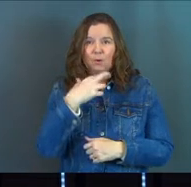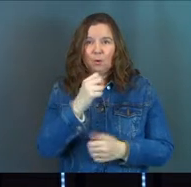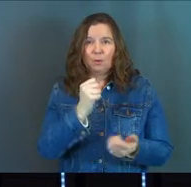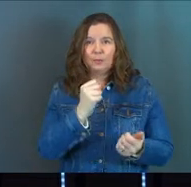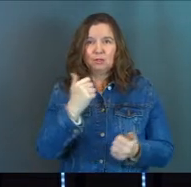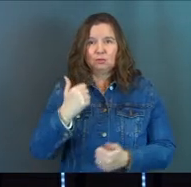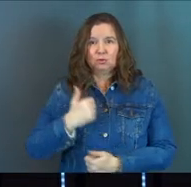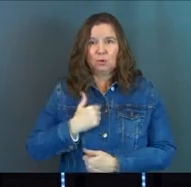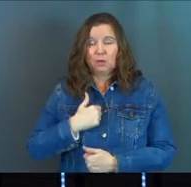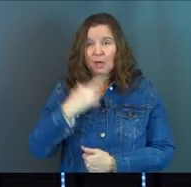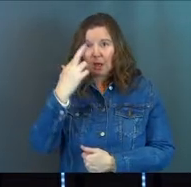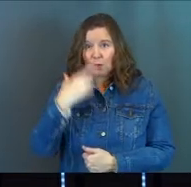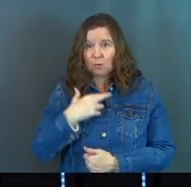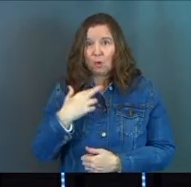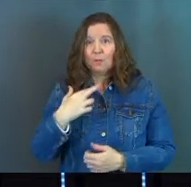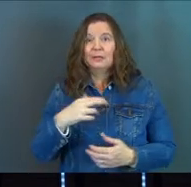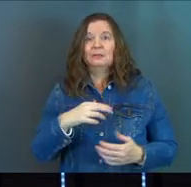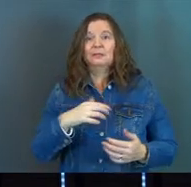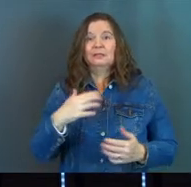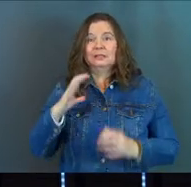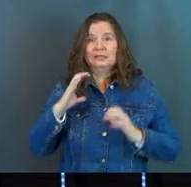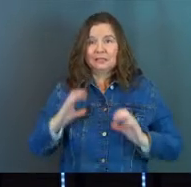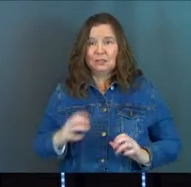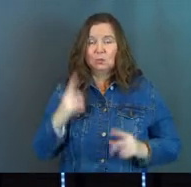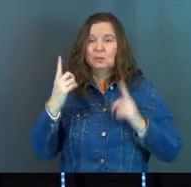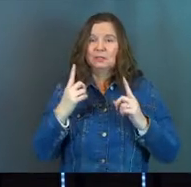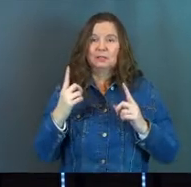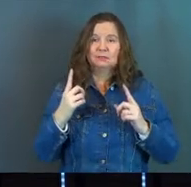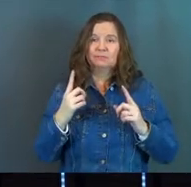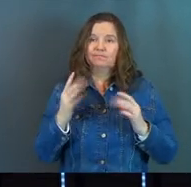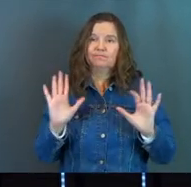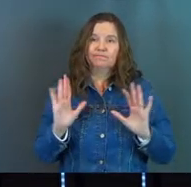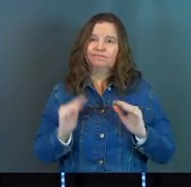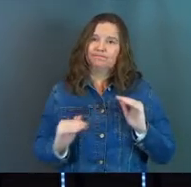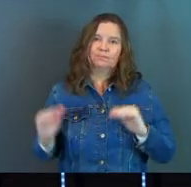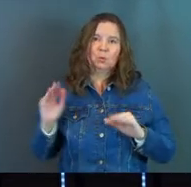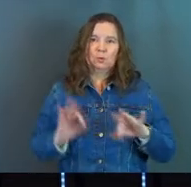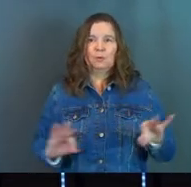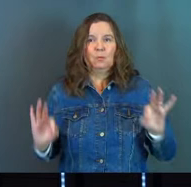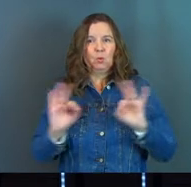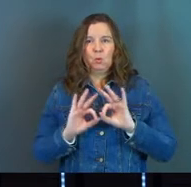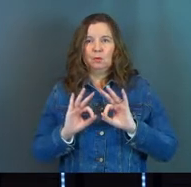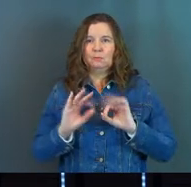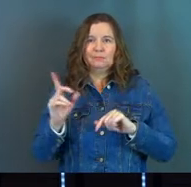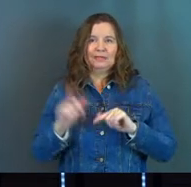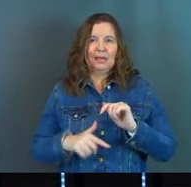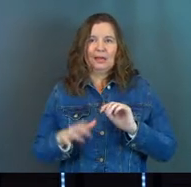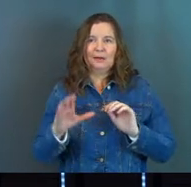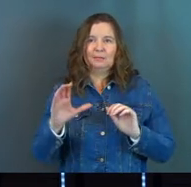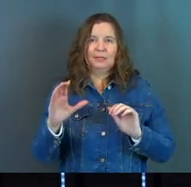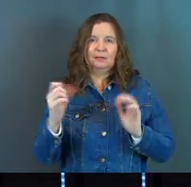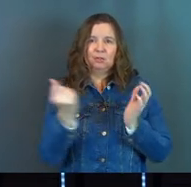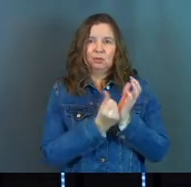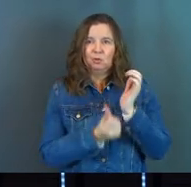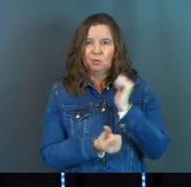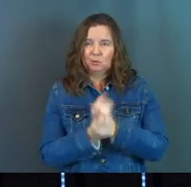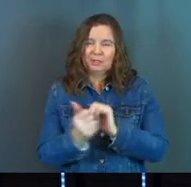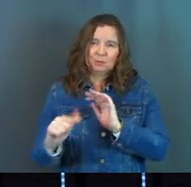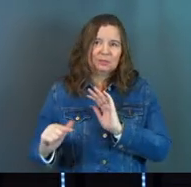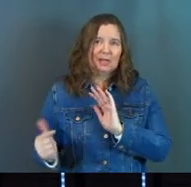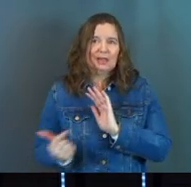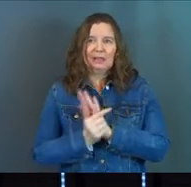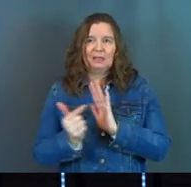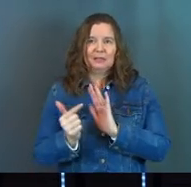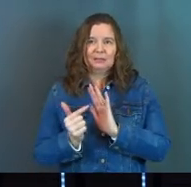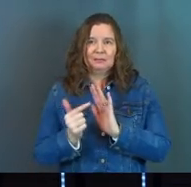soldier. A Roman citizen was considered too important to ever be crucified. It was